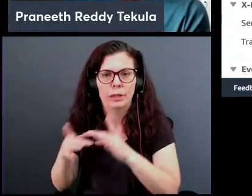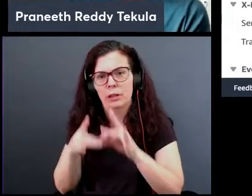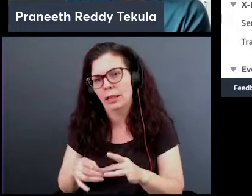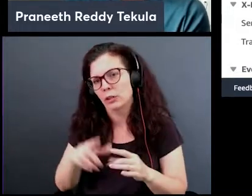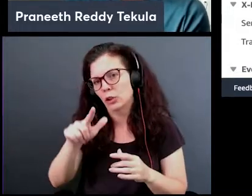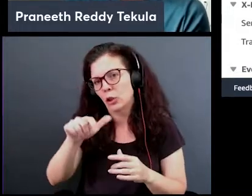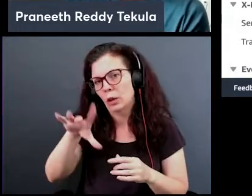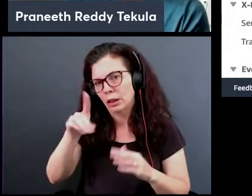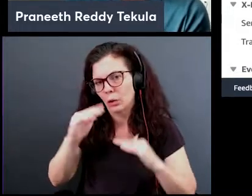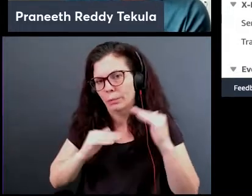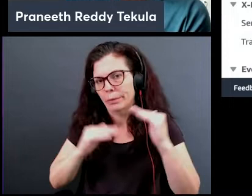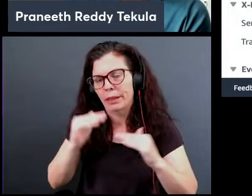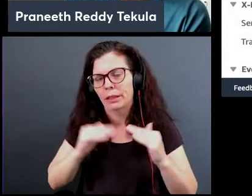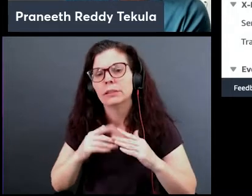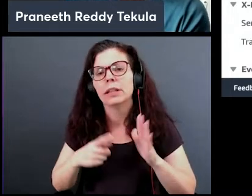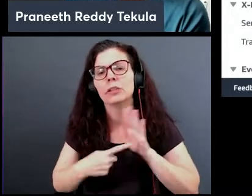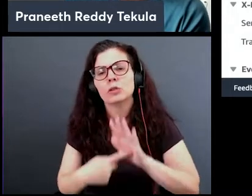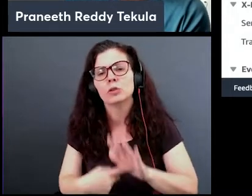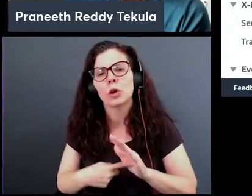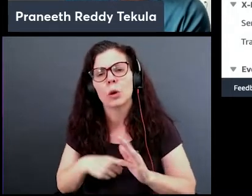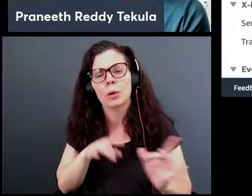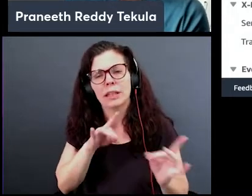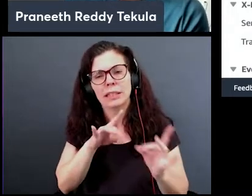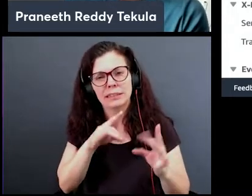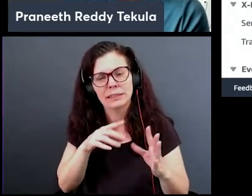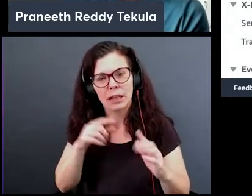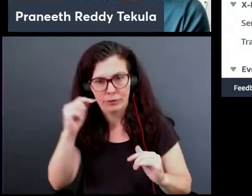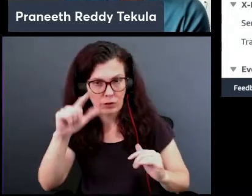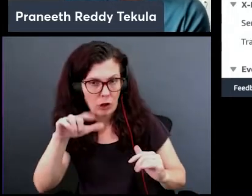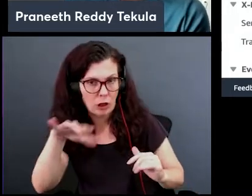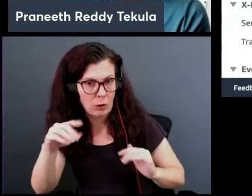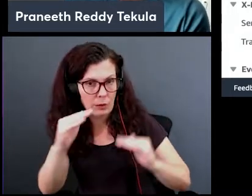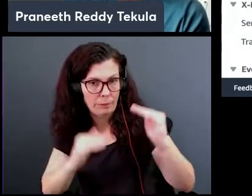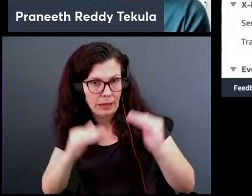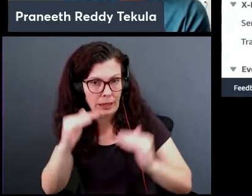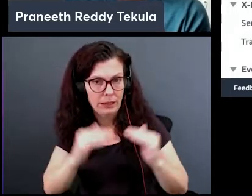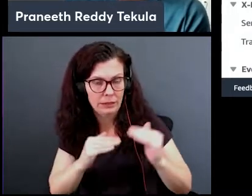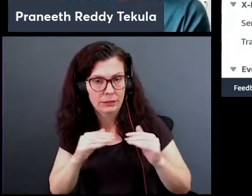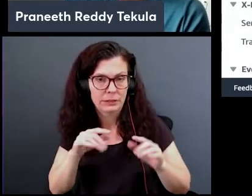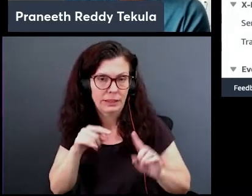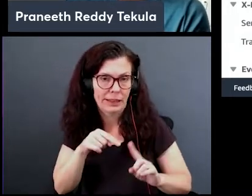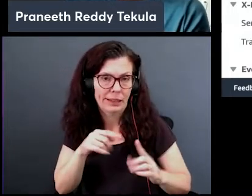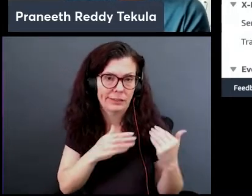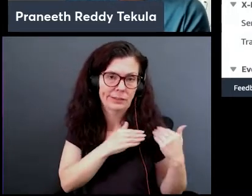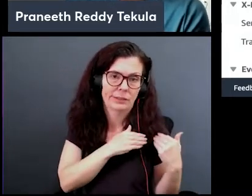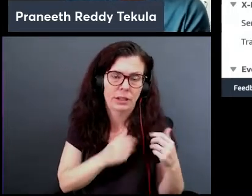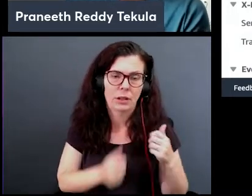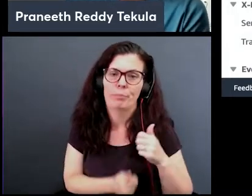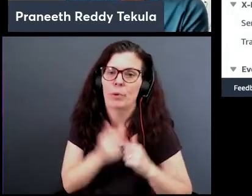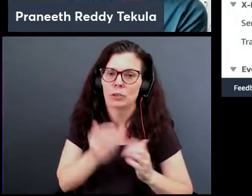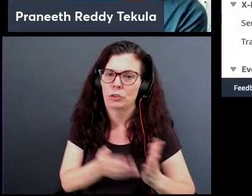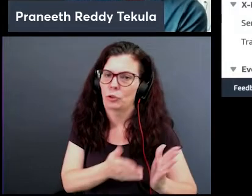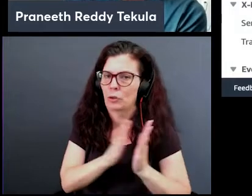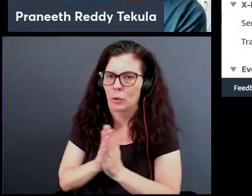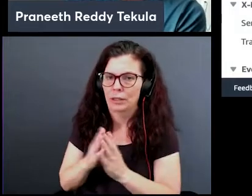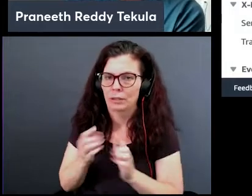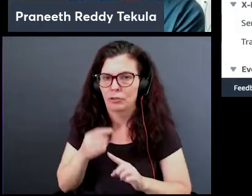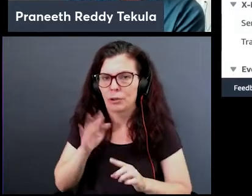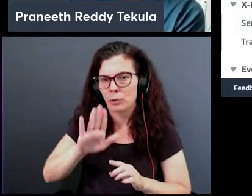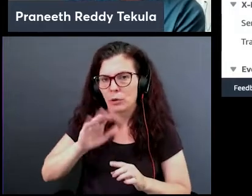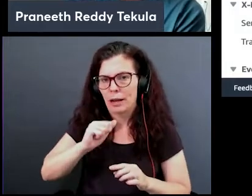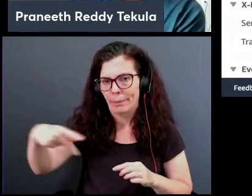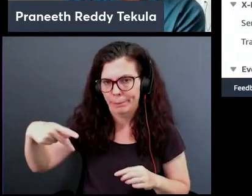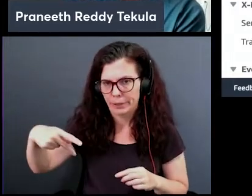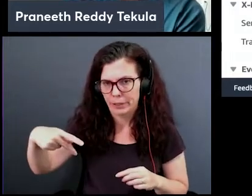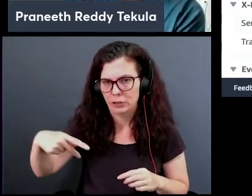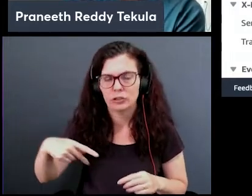and insights on what is the load balancer that is taking the most number of requests of your applications.